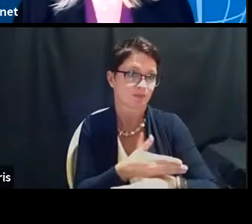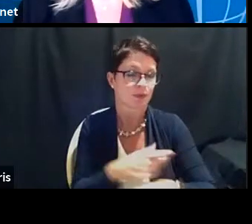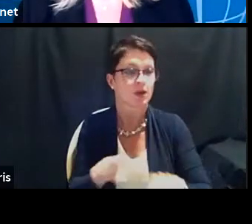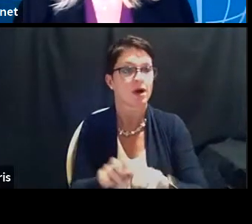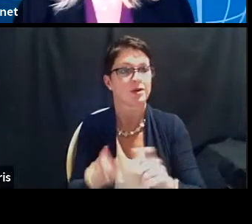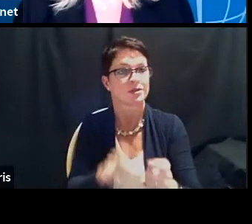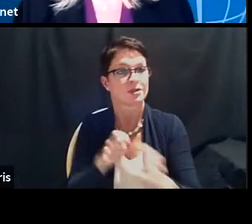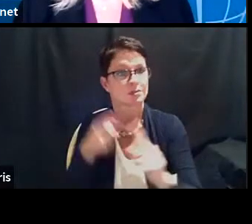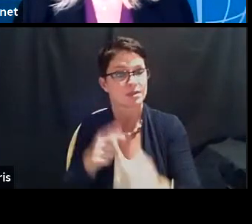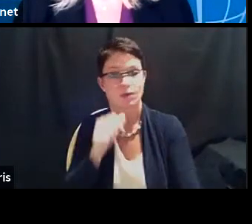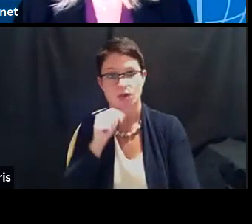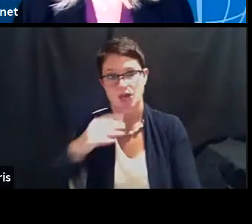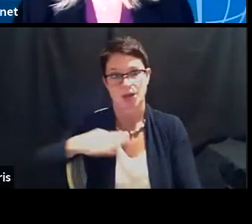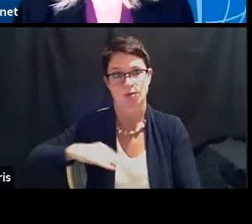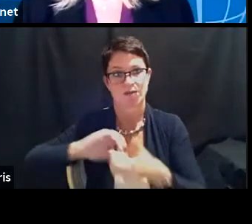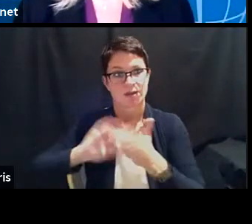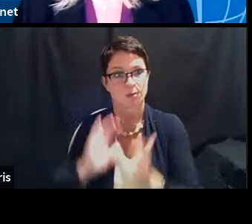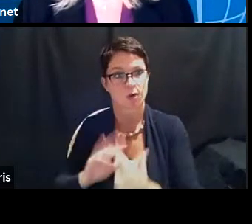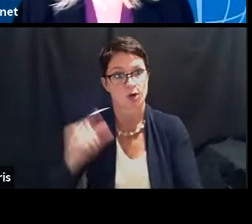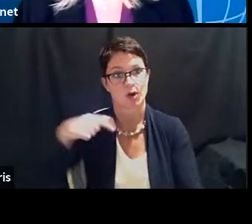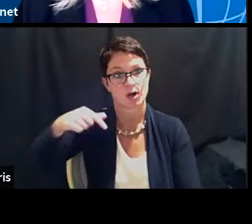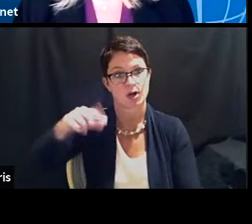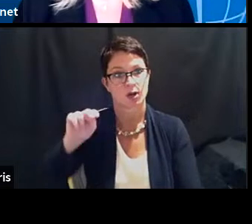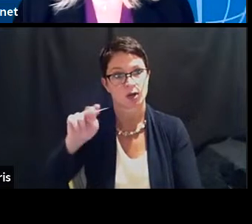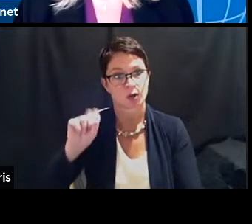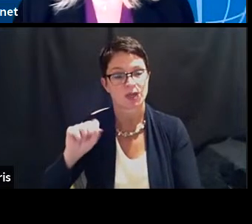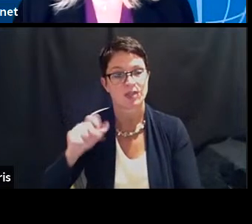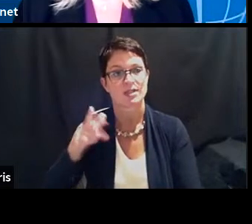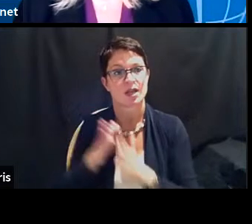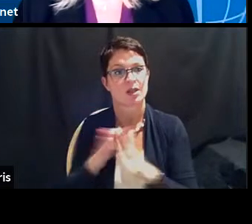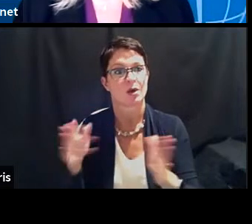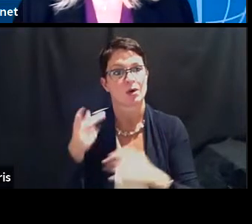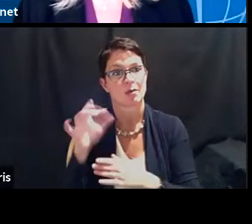with our nonprofit partners in Queens and local public